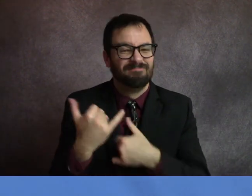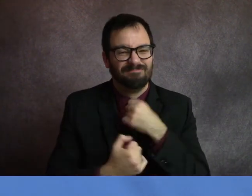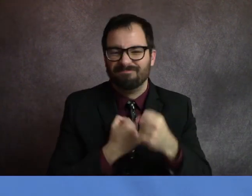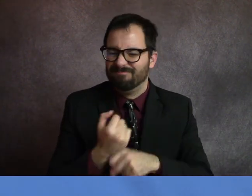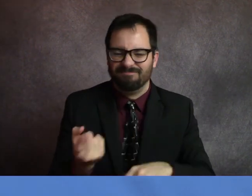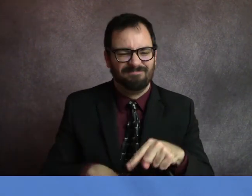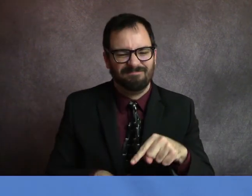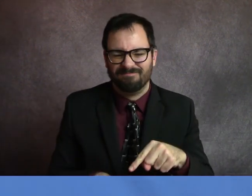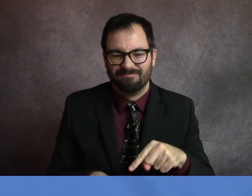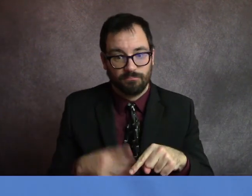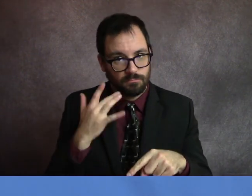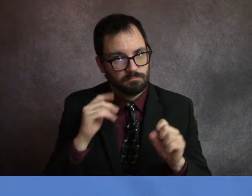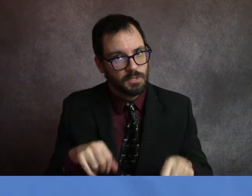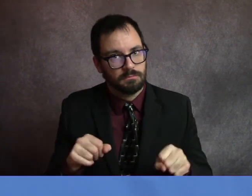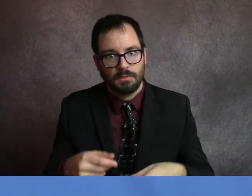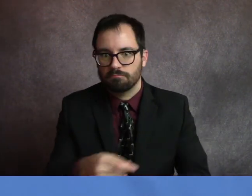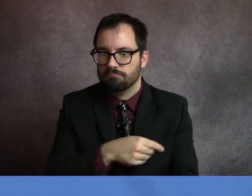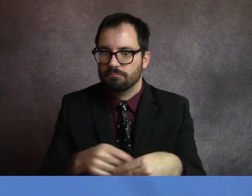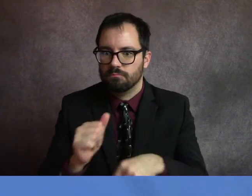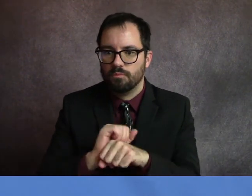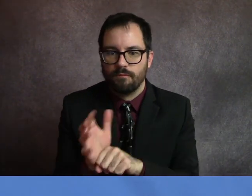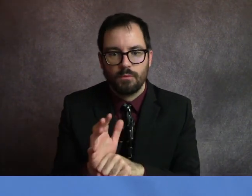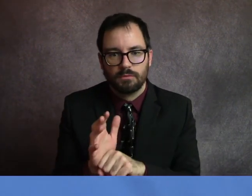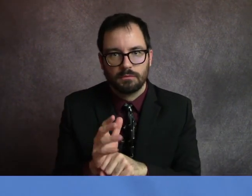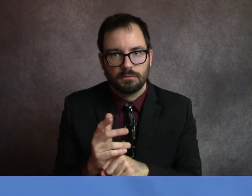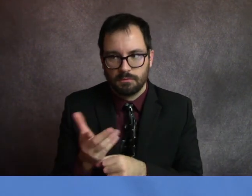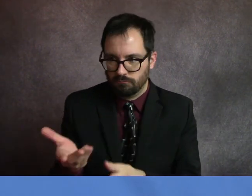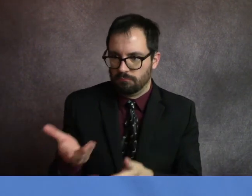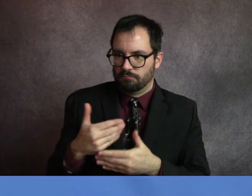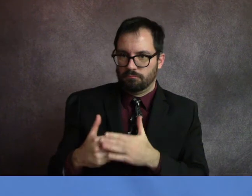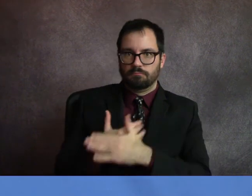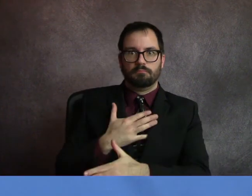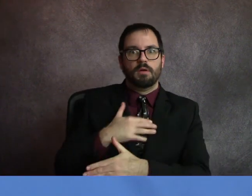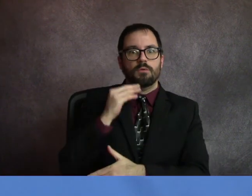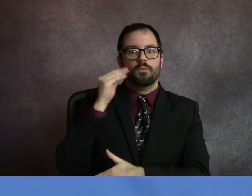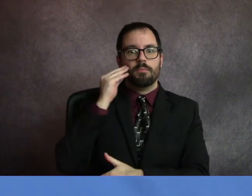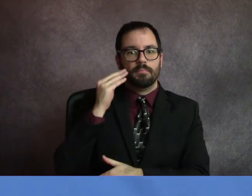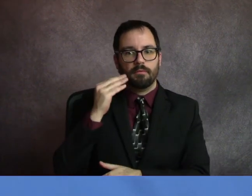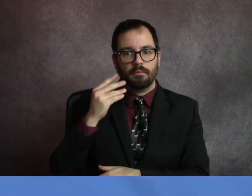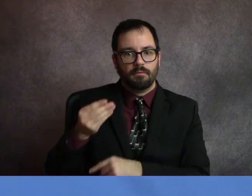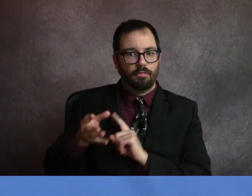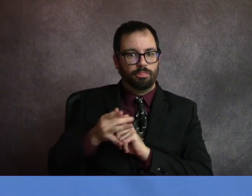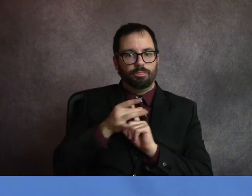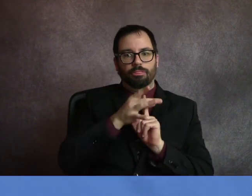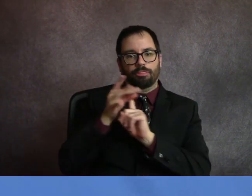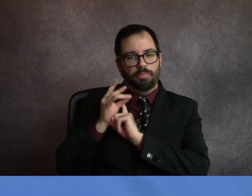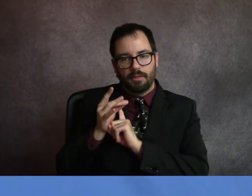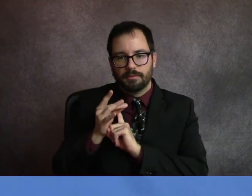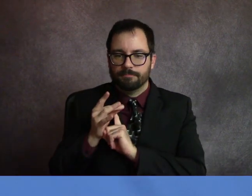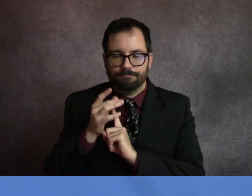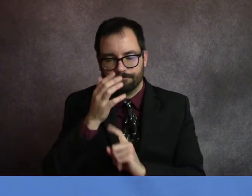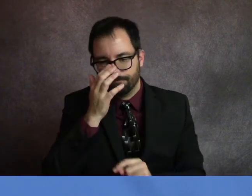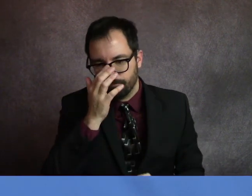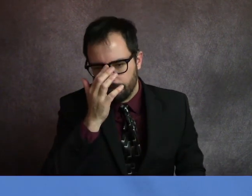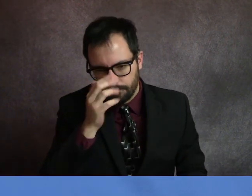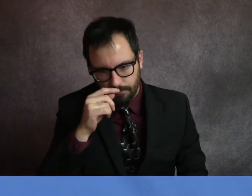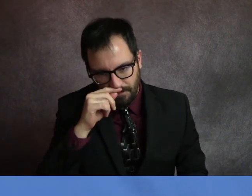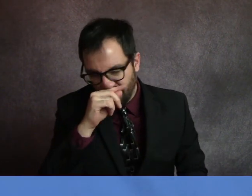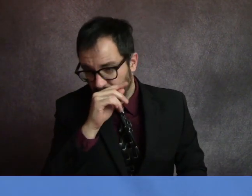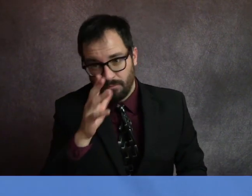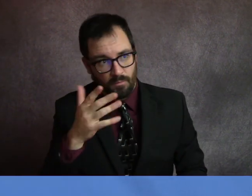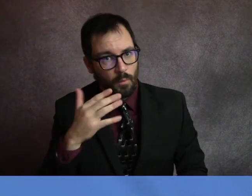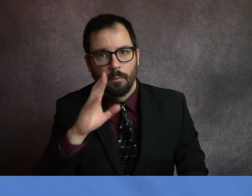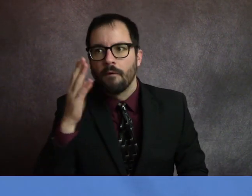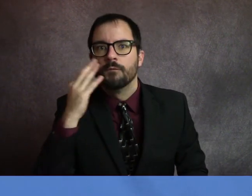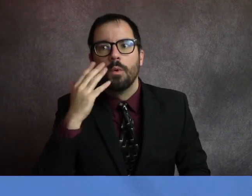this year because of the potential impacts of bringing COVID into your home, and you don't know what the impacts of COVID is going to be on people, particularly people with